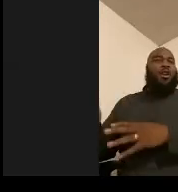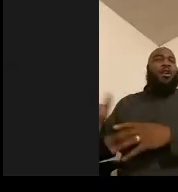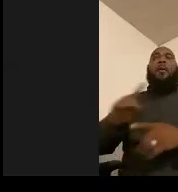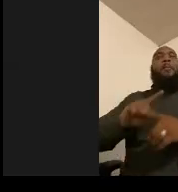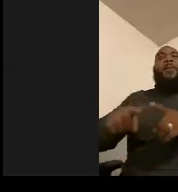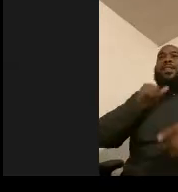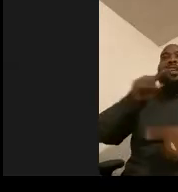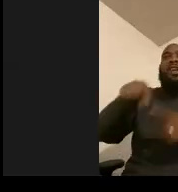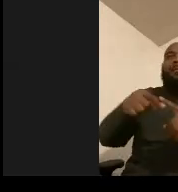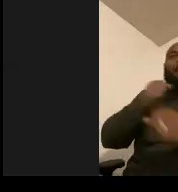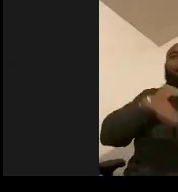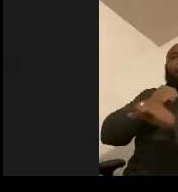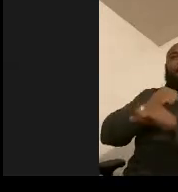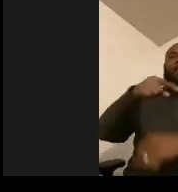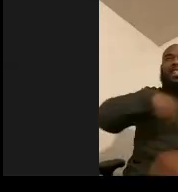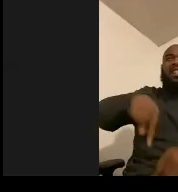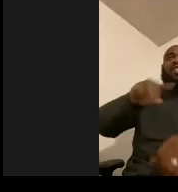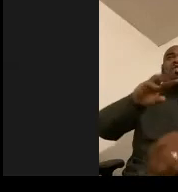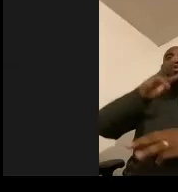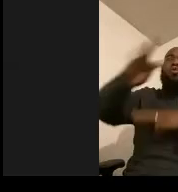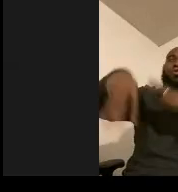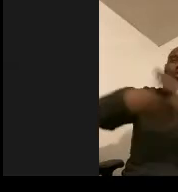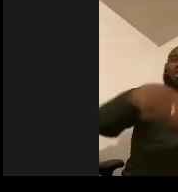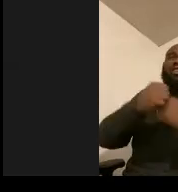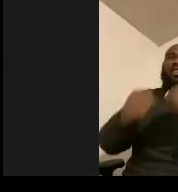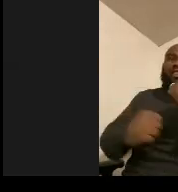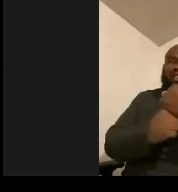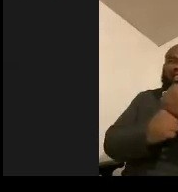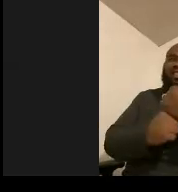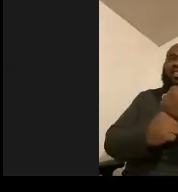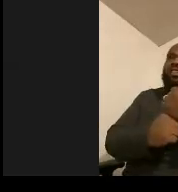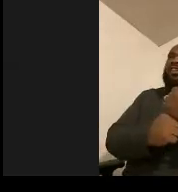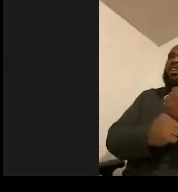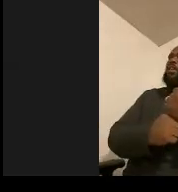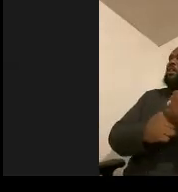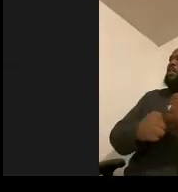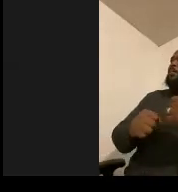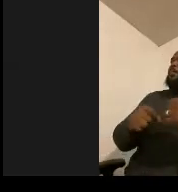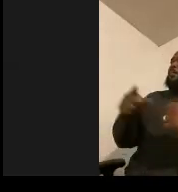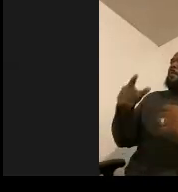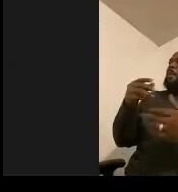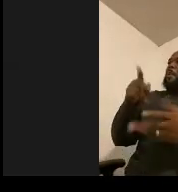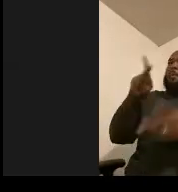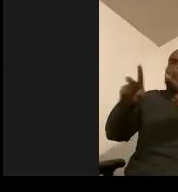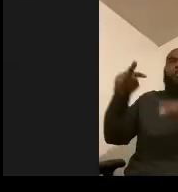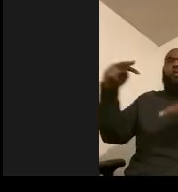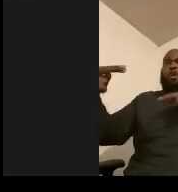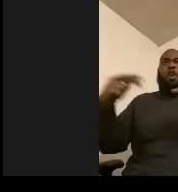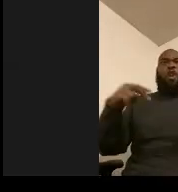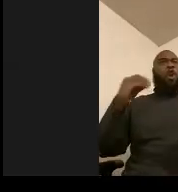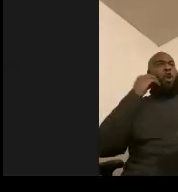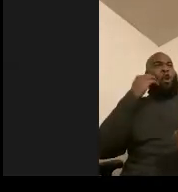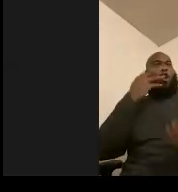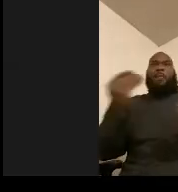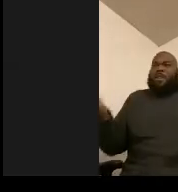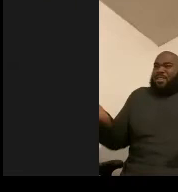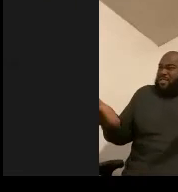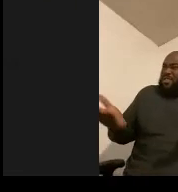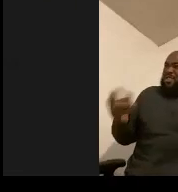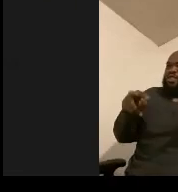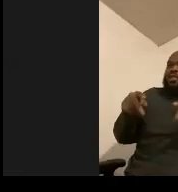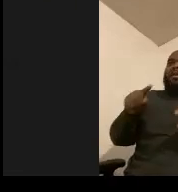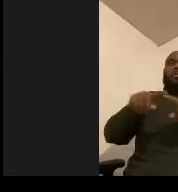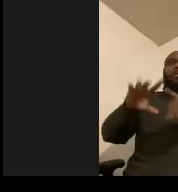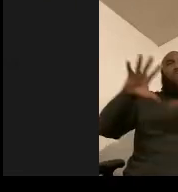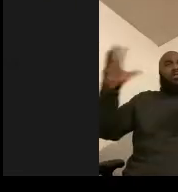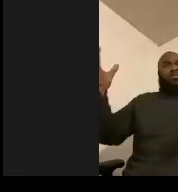is a global system and capitalism's looking at home and abroad. They're global, they're very nationalist, but they have a global